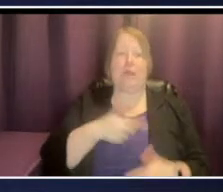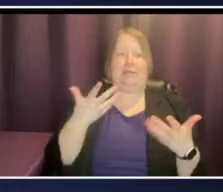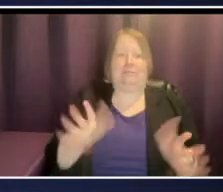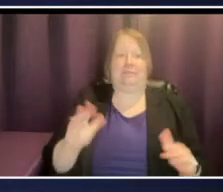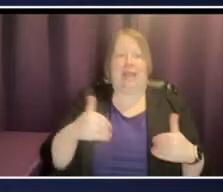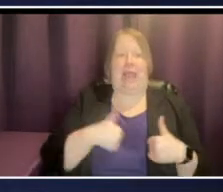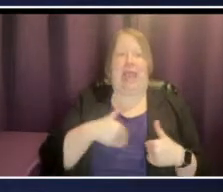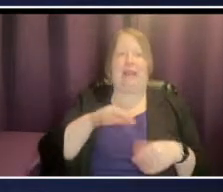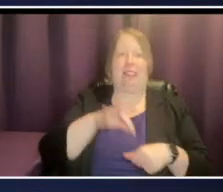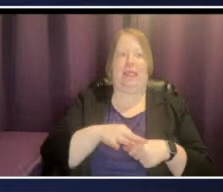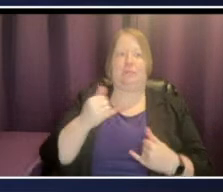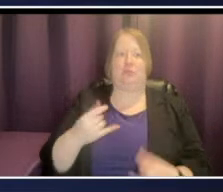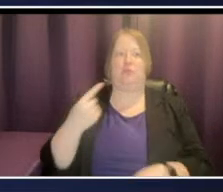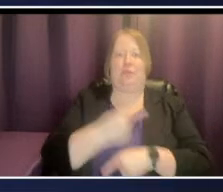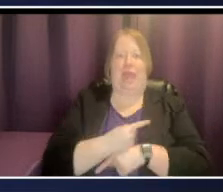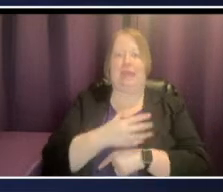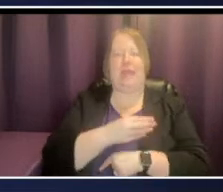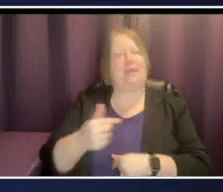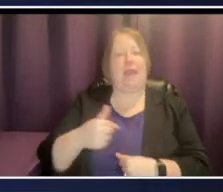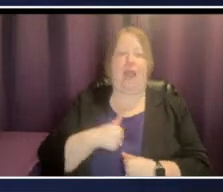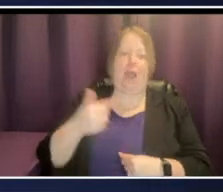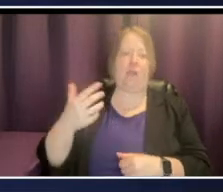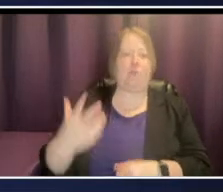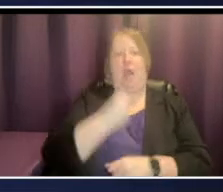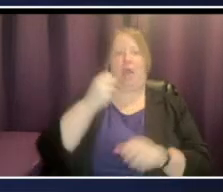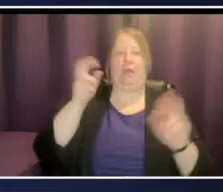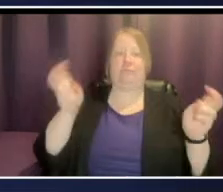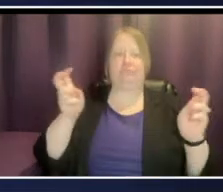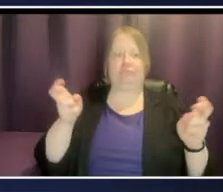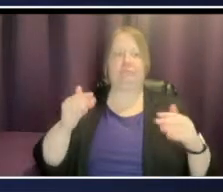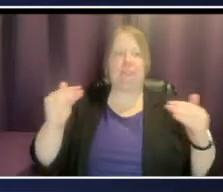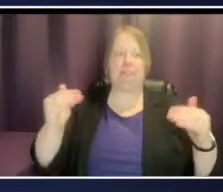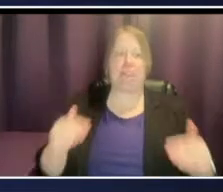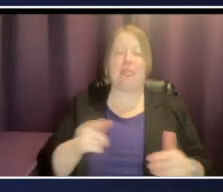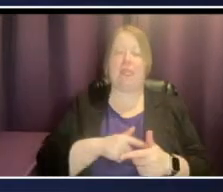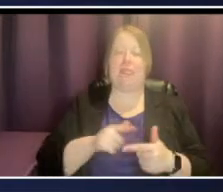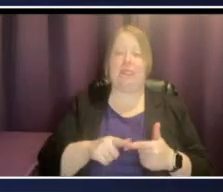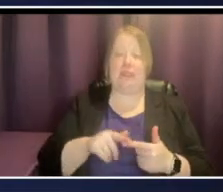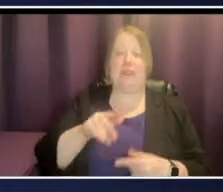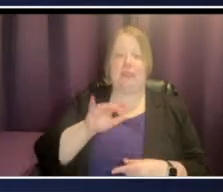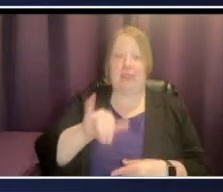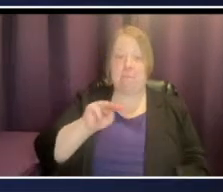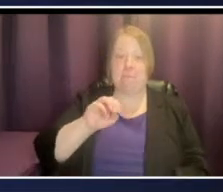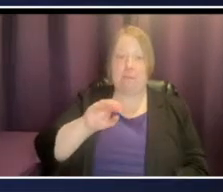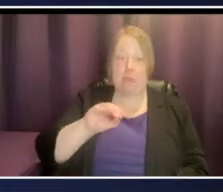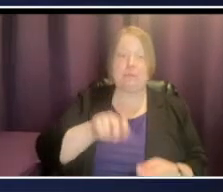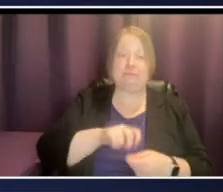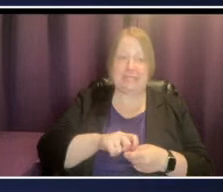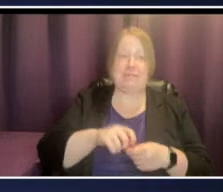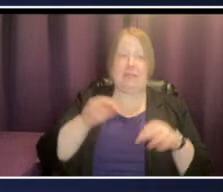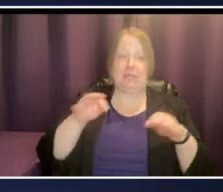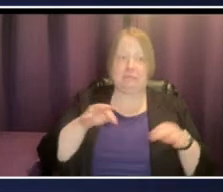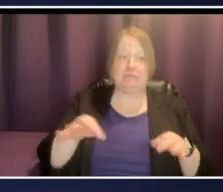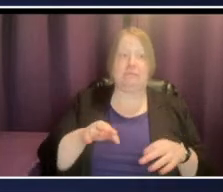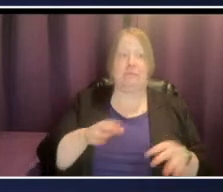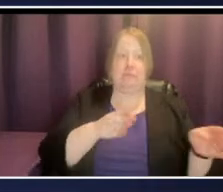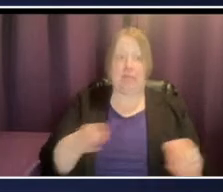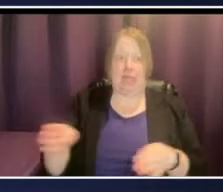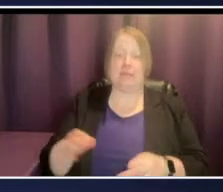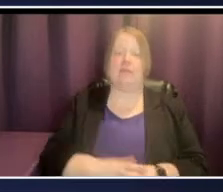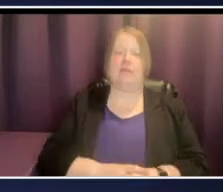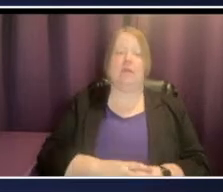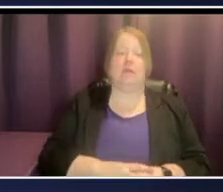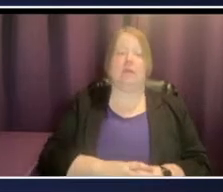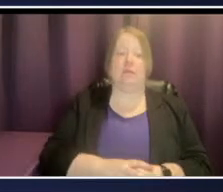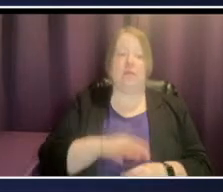today, and I won." And the Fitton memo specifically indicates a plan that only the votes